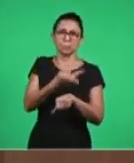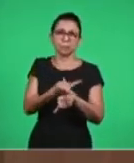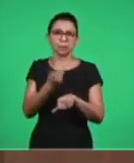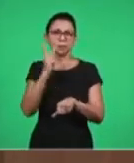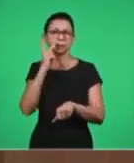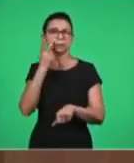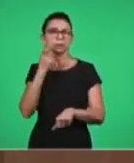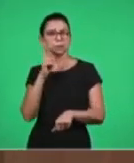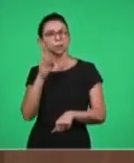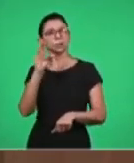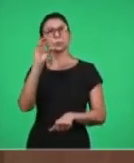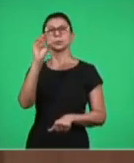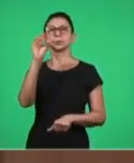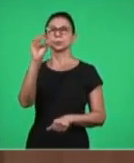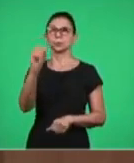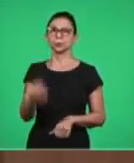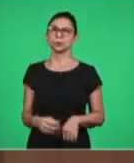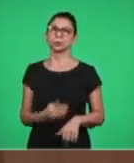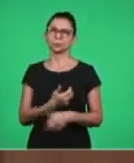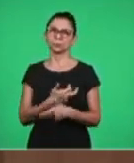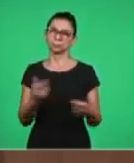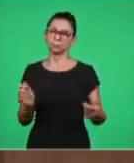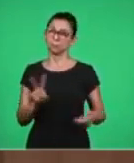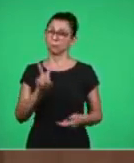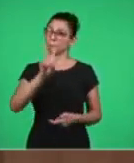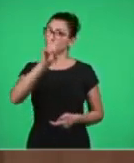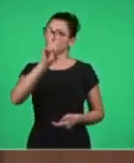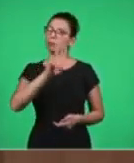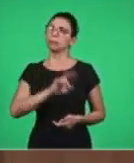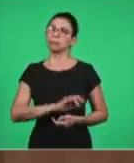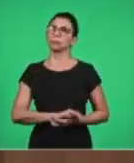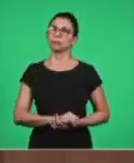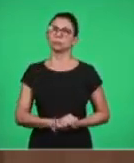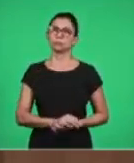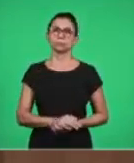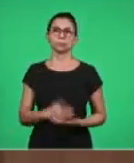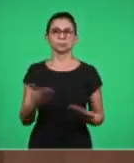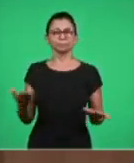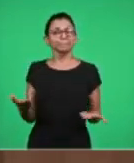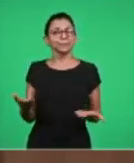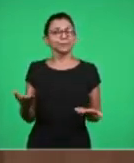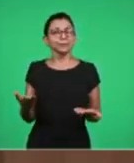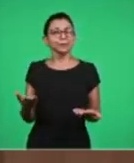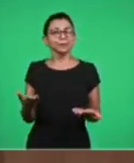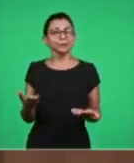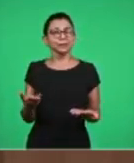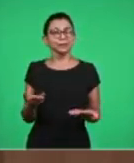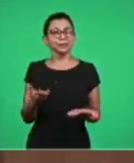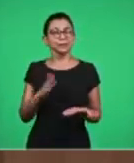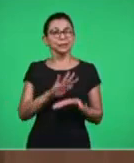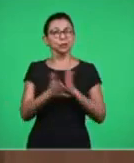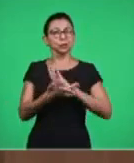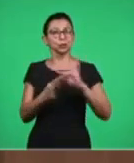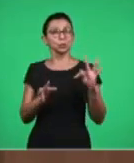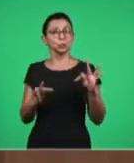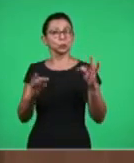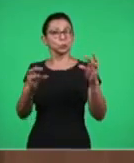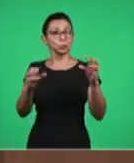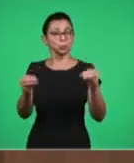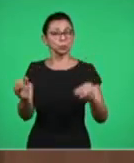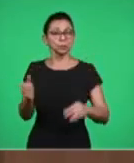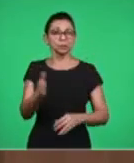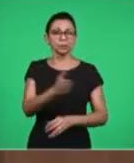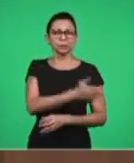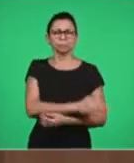Of course, all the utensils of the temple had gold, and they stole everything that was of value in the temple.